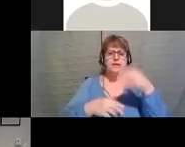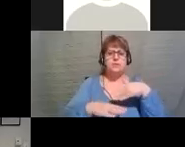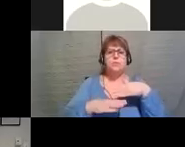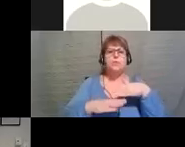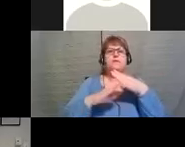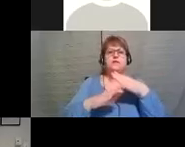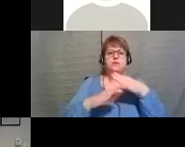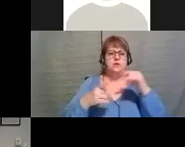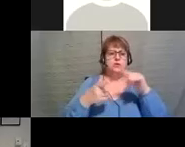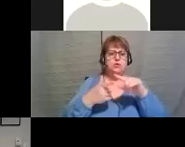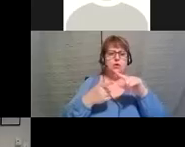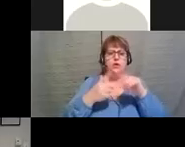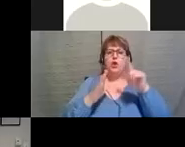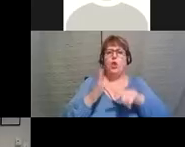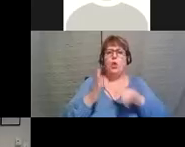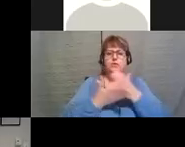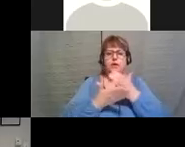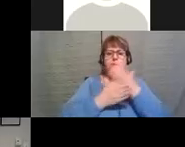lowest income countries?